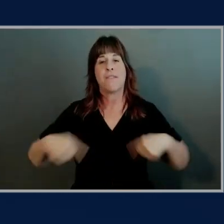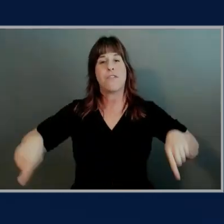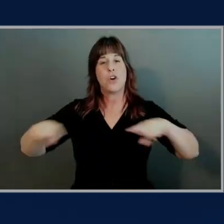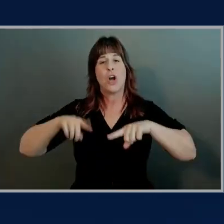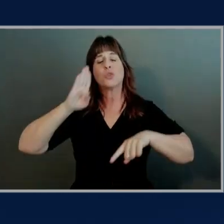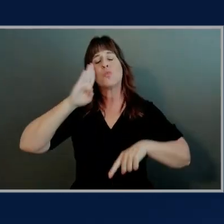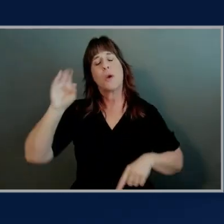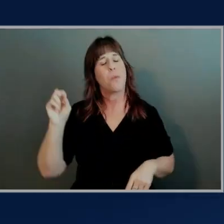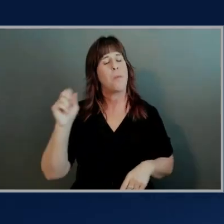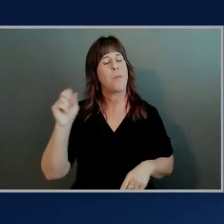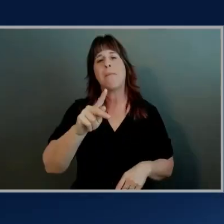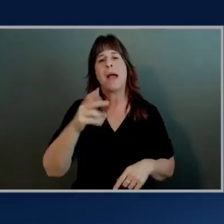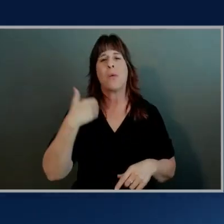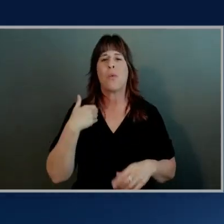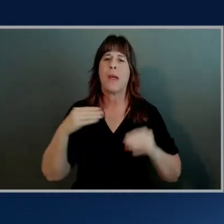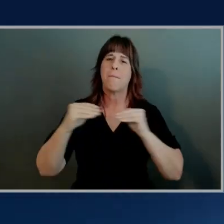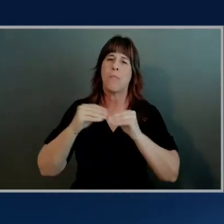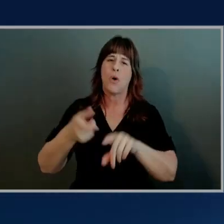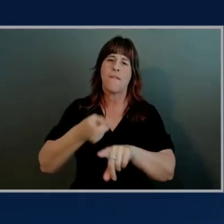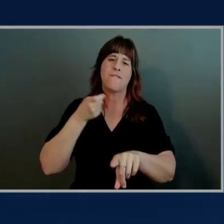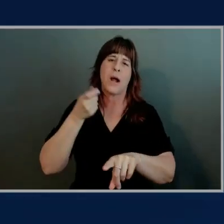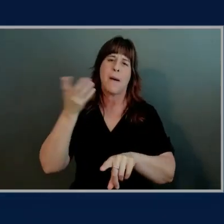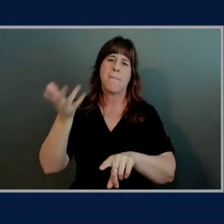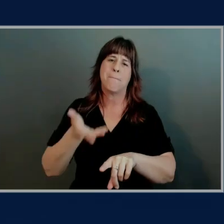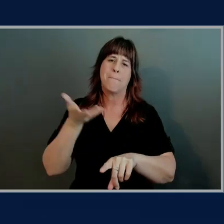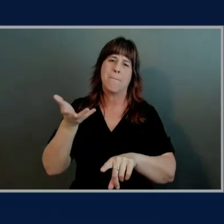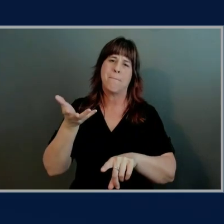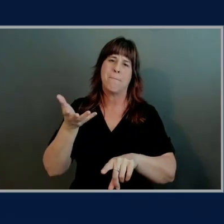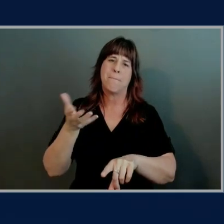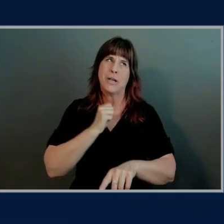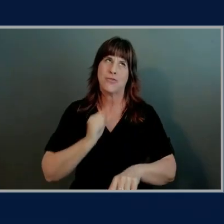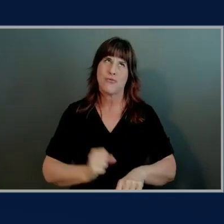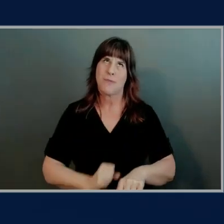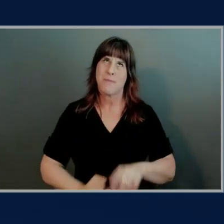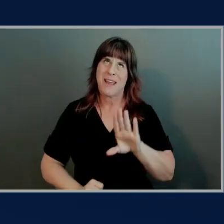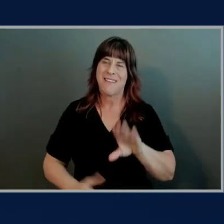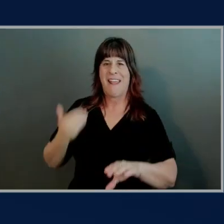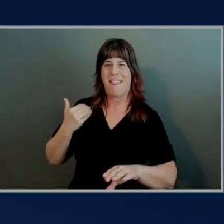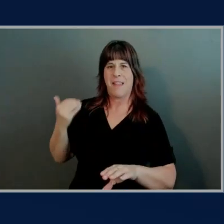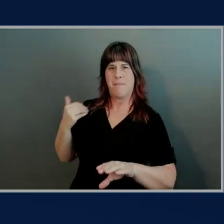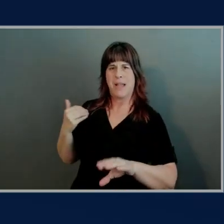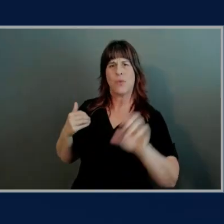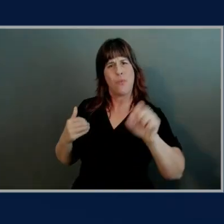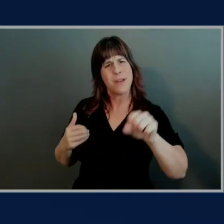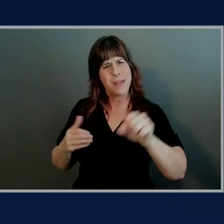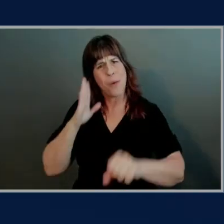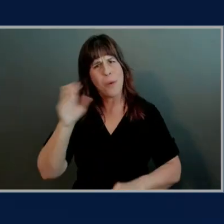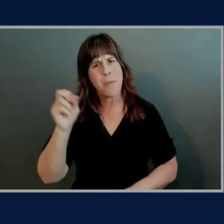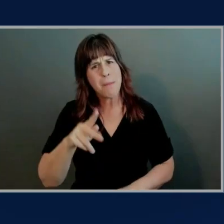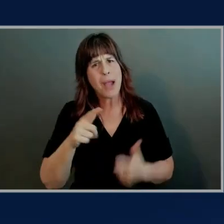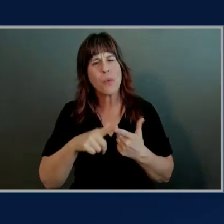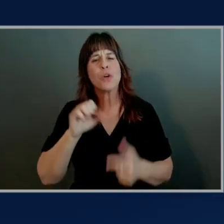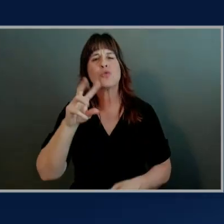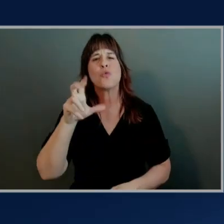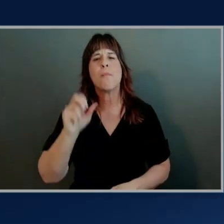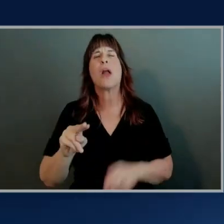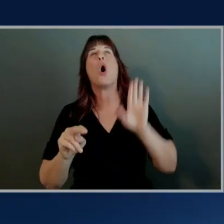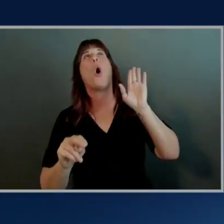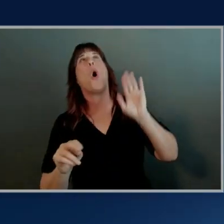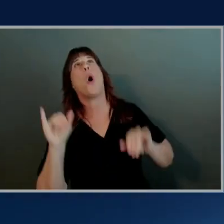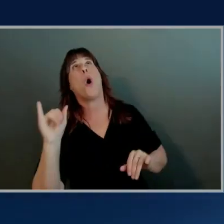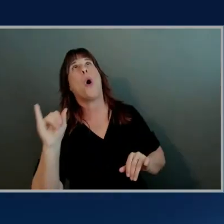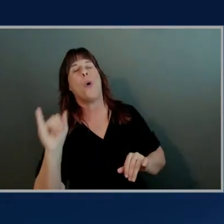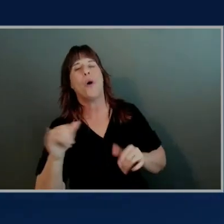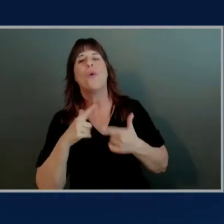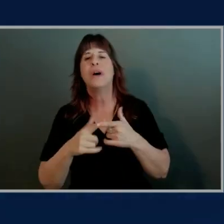right back. We have more from Superman in the past. Superman. No, we'll be back with Suman, but stay tuned right now, and